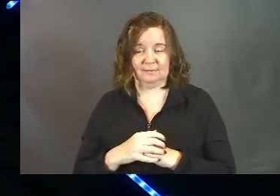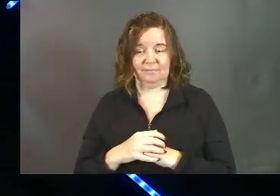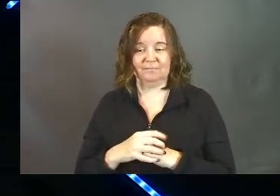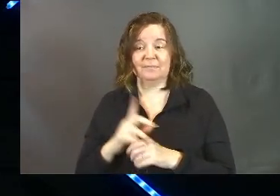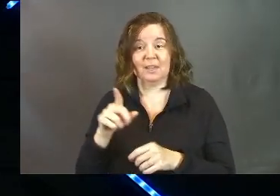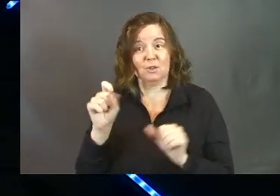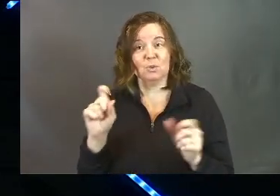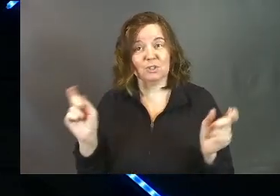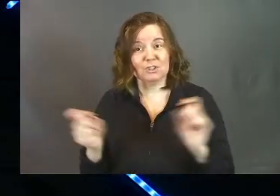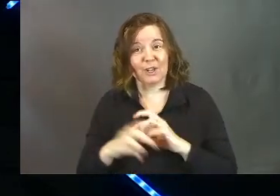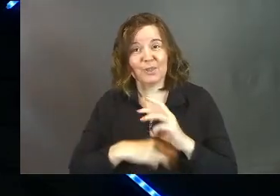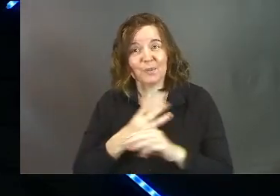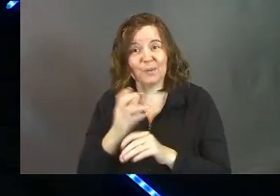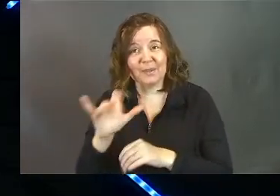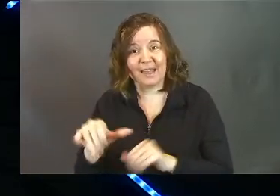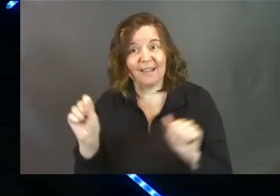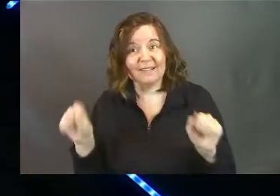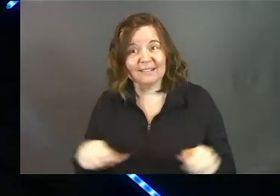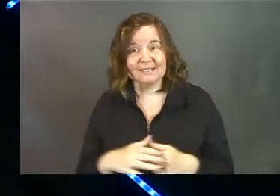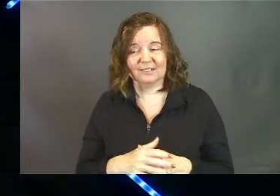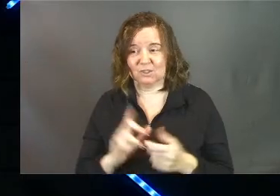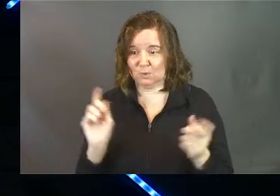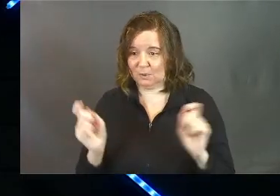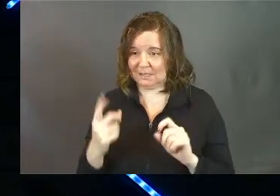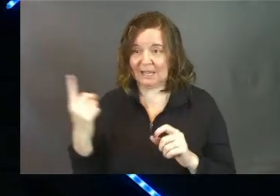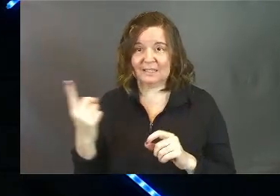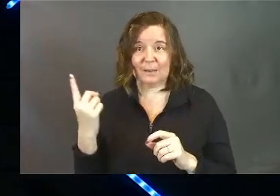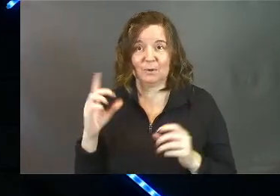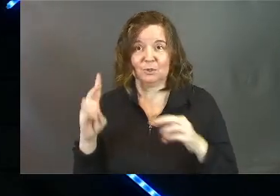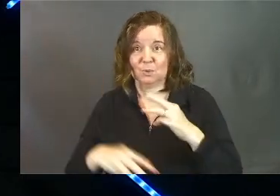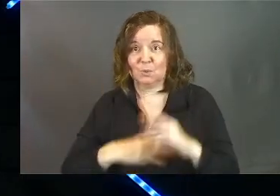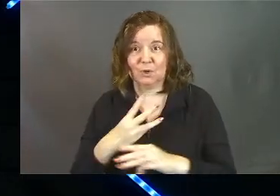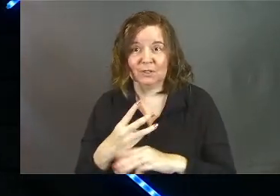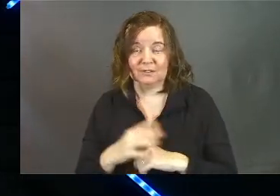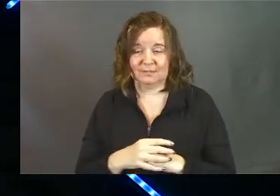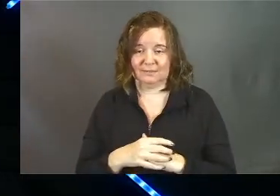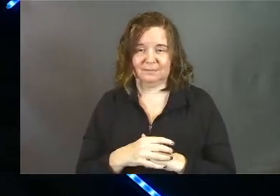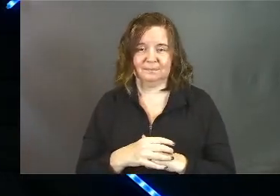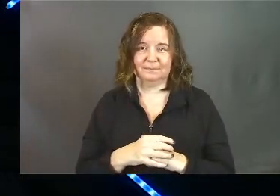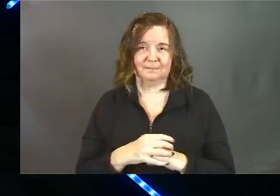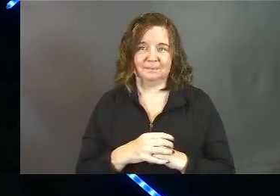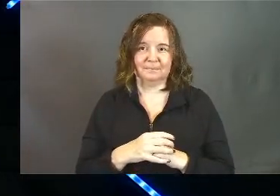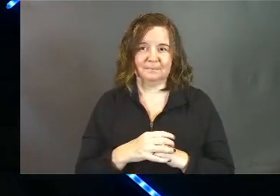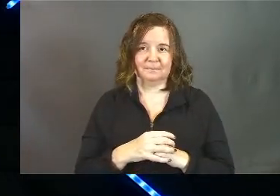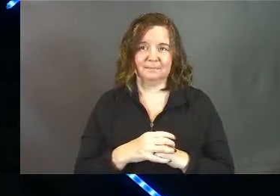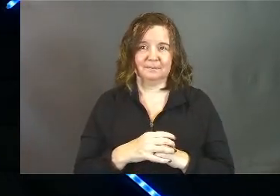Then you can change the world with that. You're going to change somebody's world with that.